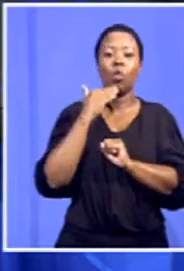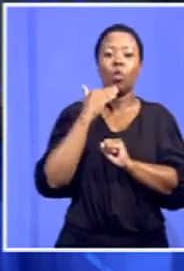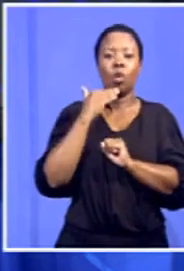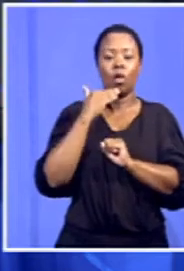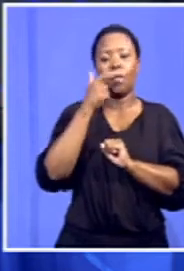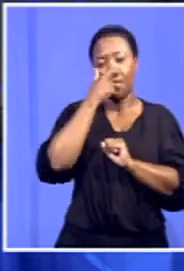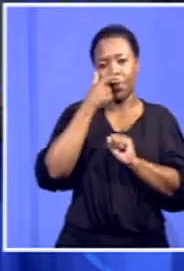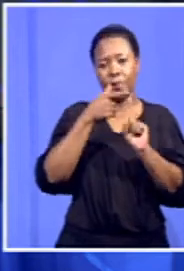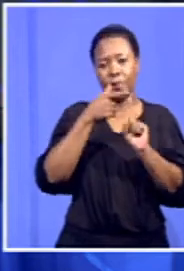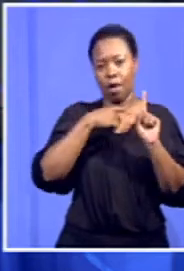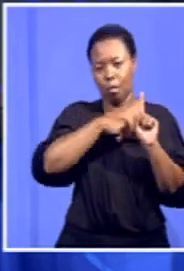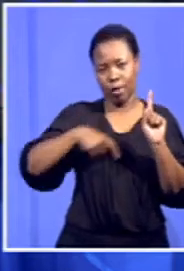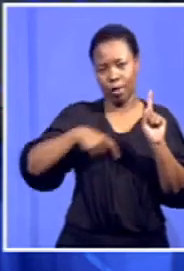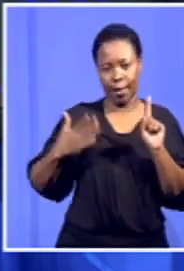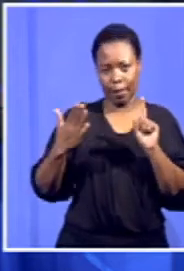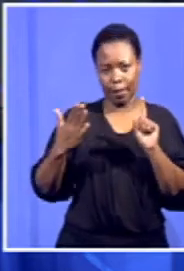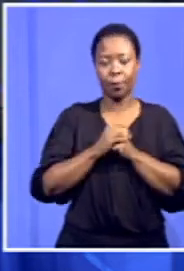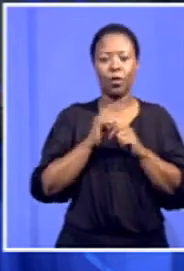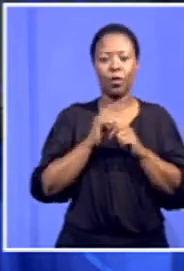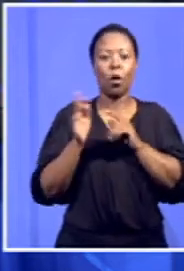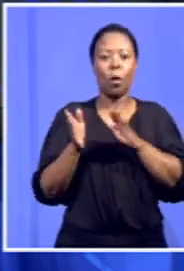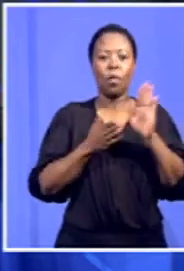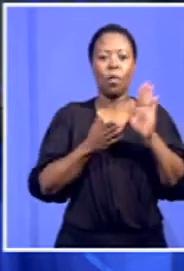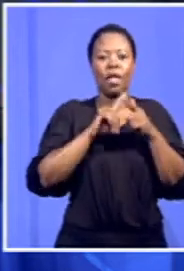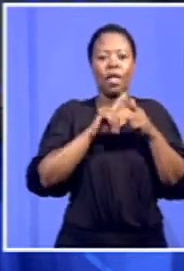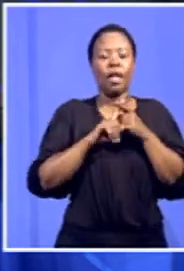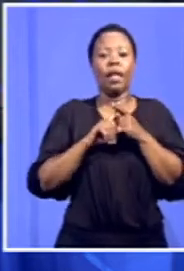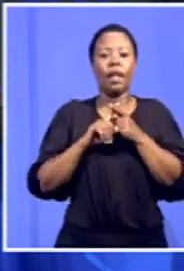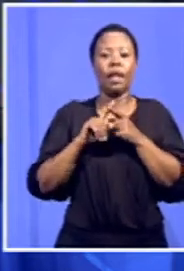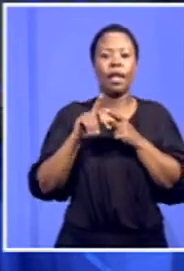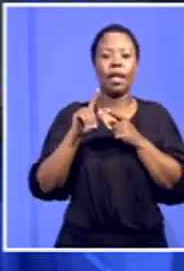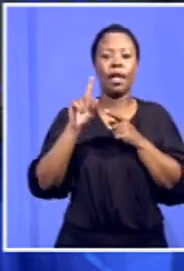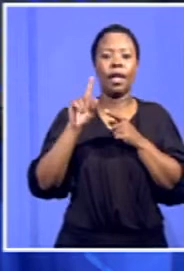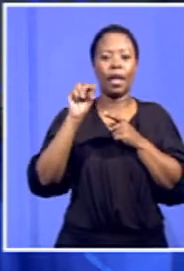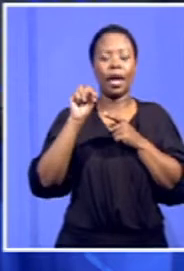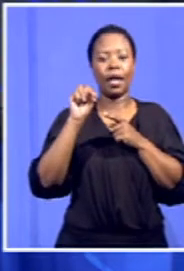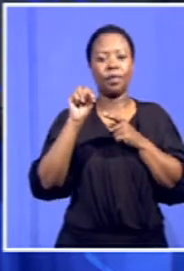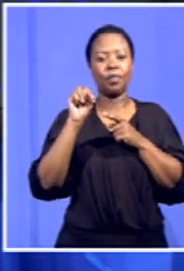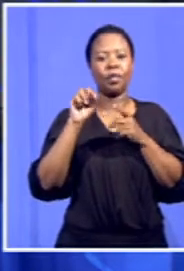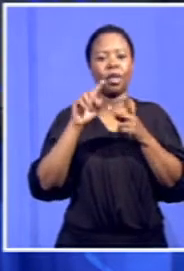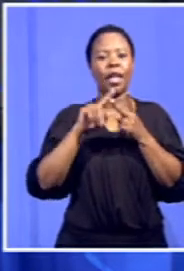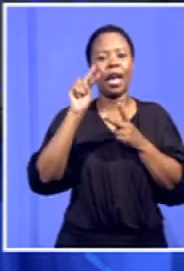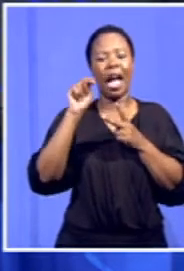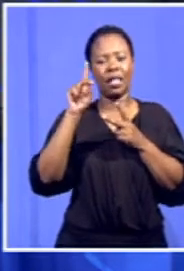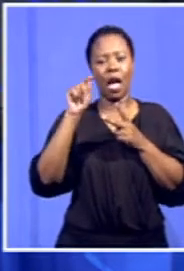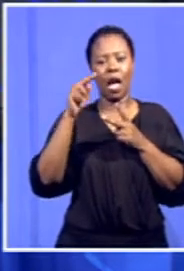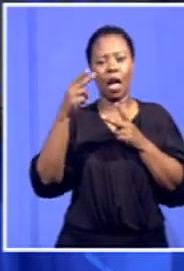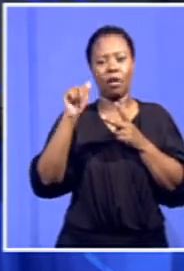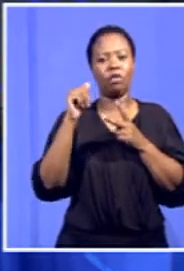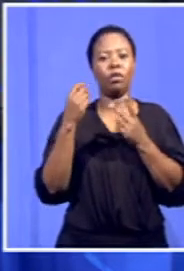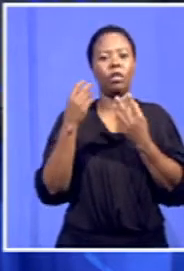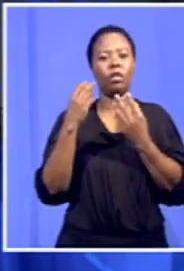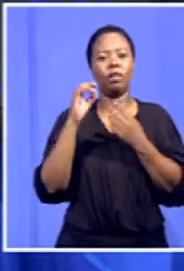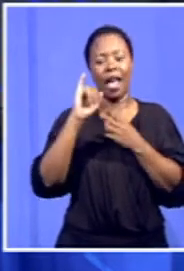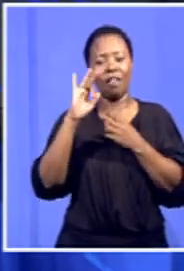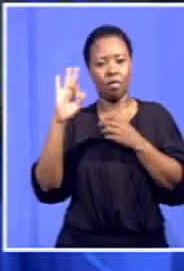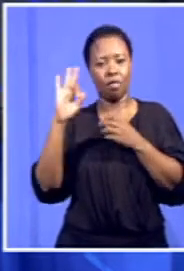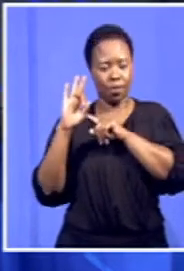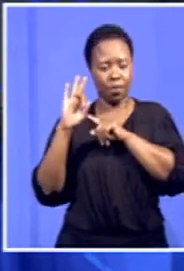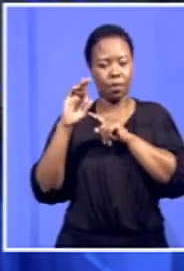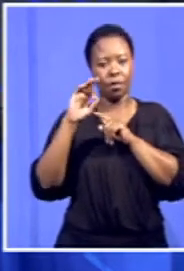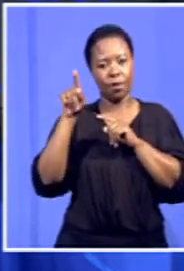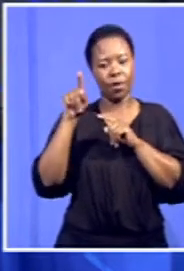We're moving on to another story now. The Inkatha Freedom Party leader Velenkosini Hlabisa is expected to launch the IFP's private member bill,